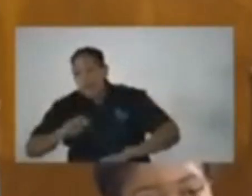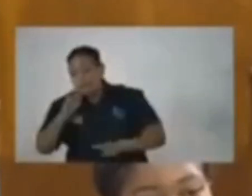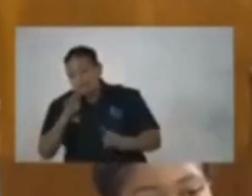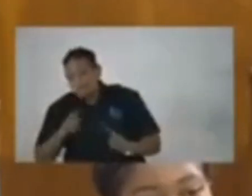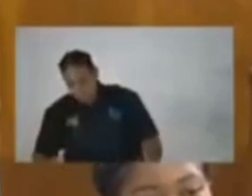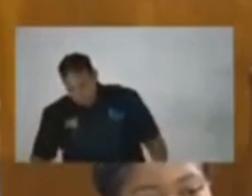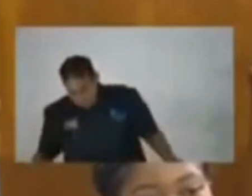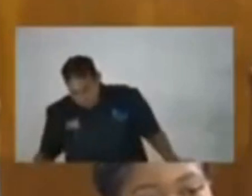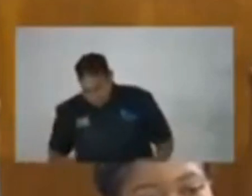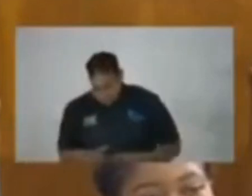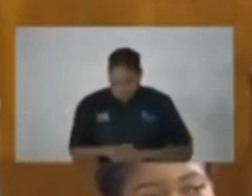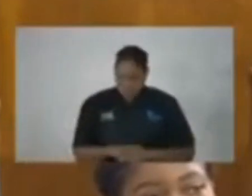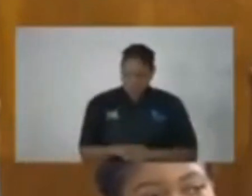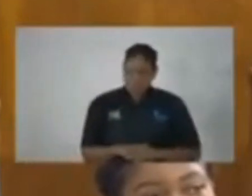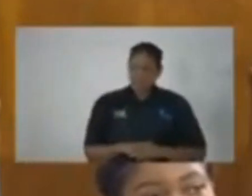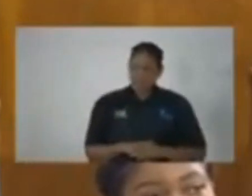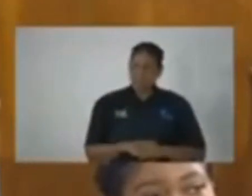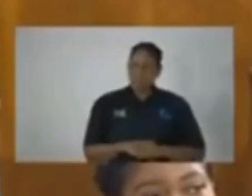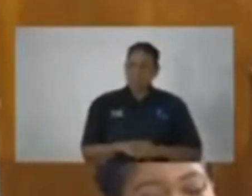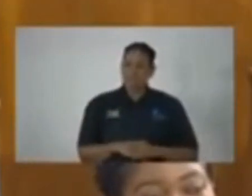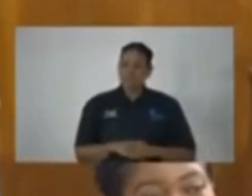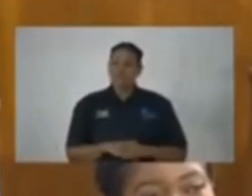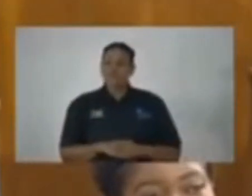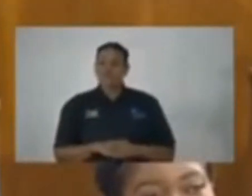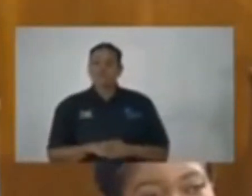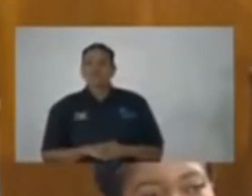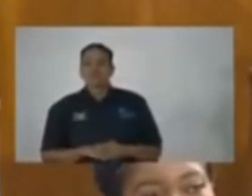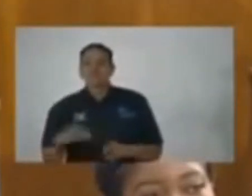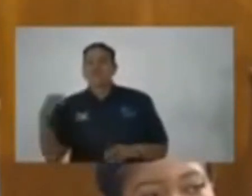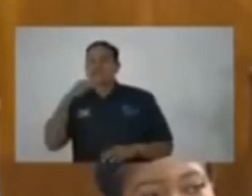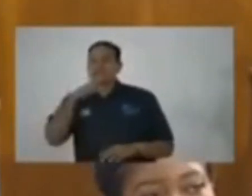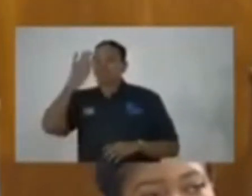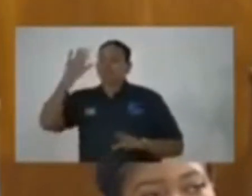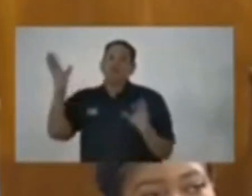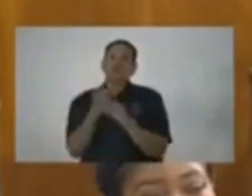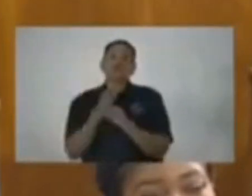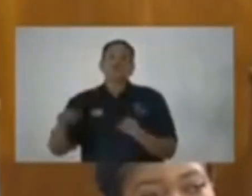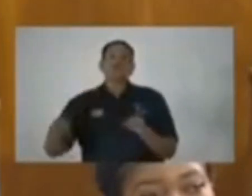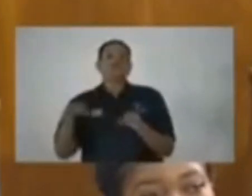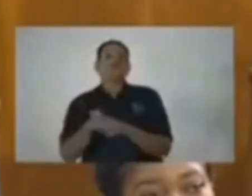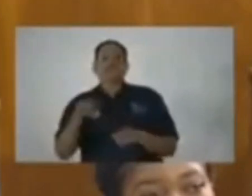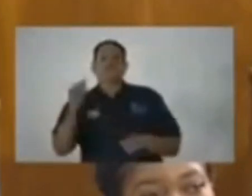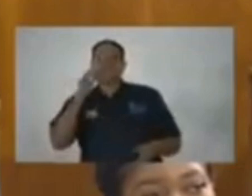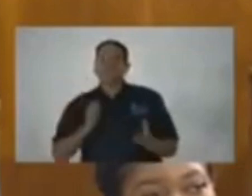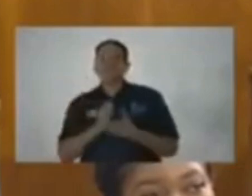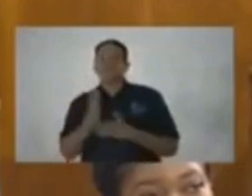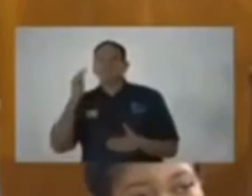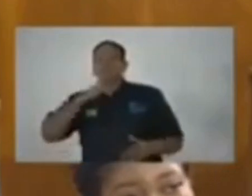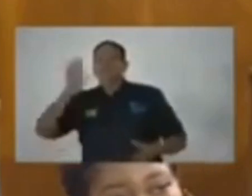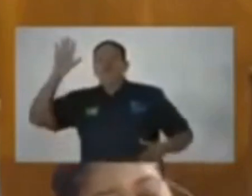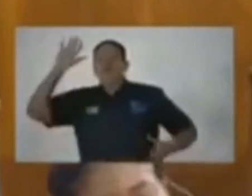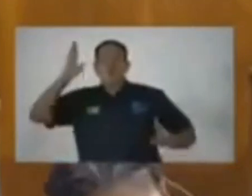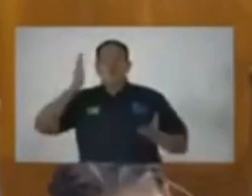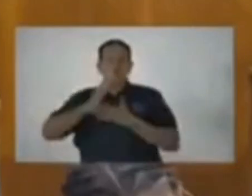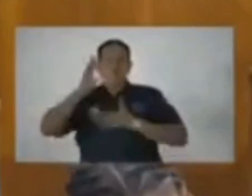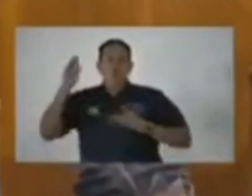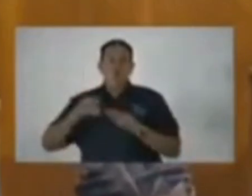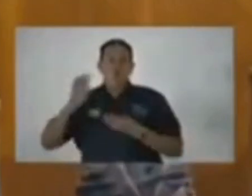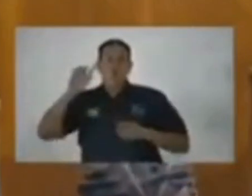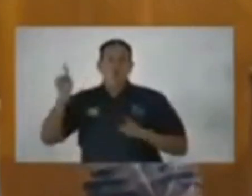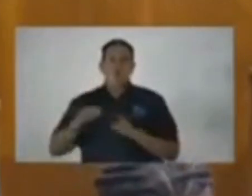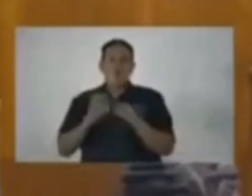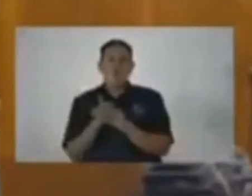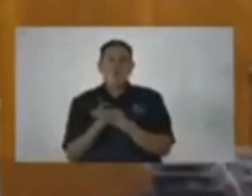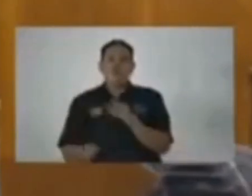Let's analyze. Me already tell you about that already. Lies will not win you this election. And now I got you a light. But when COVID